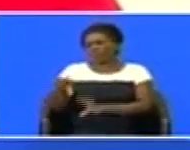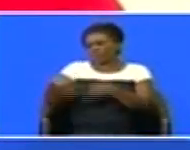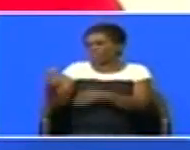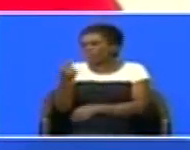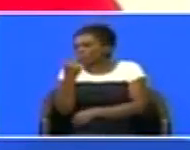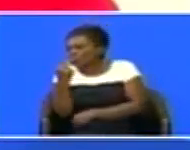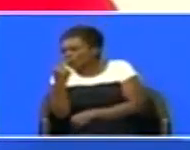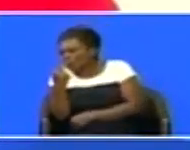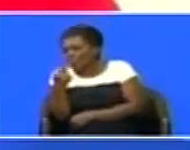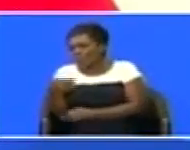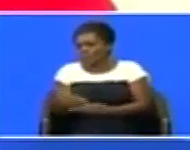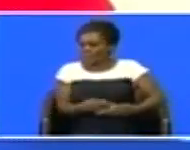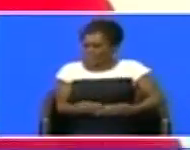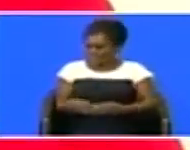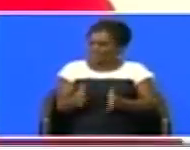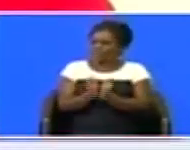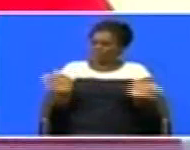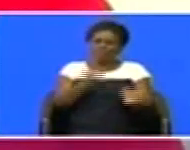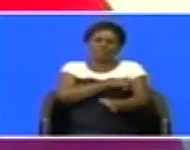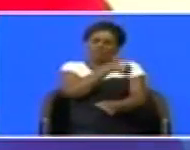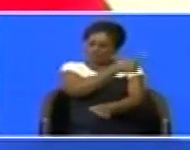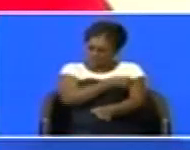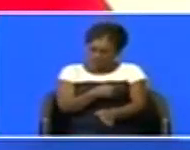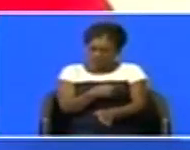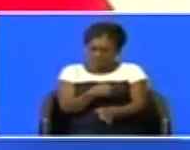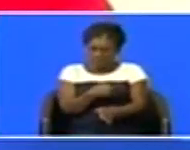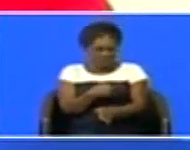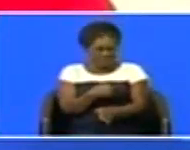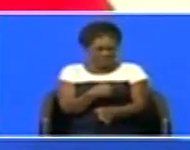baby. And being in a public hospital, we were